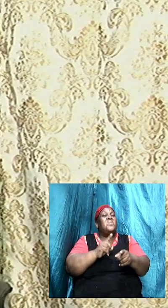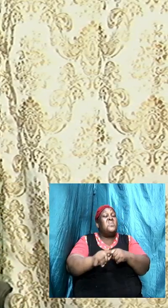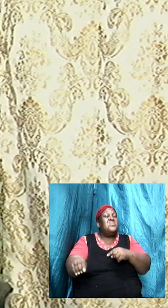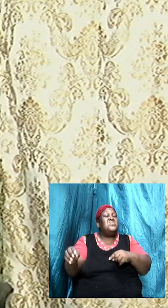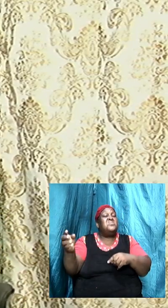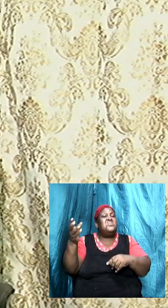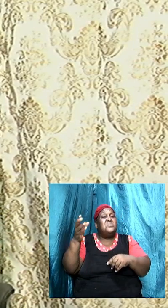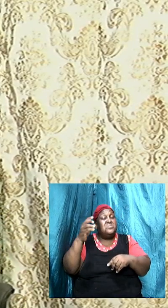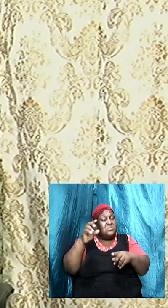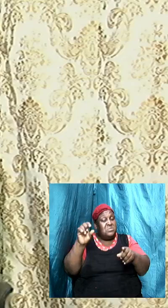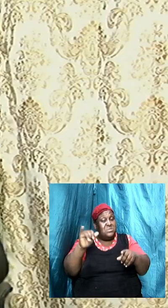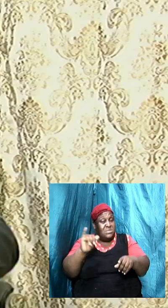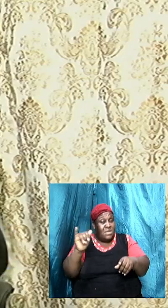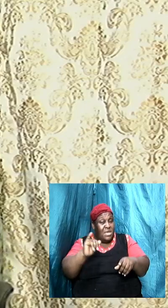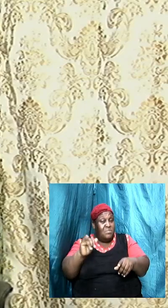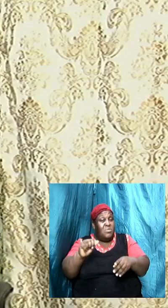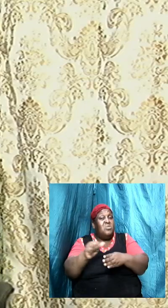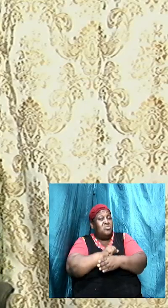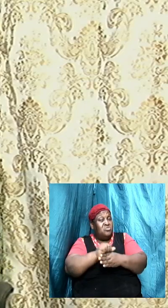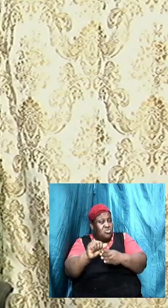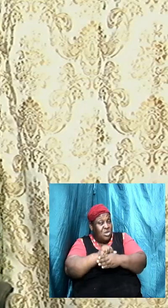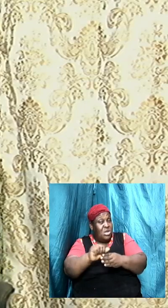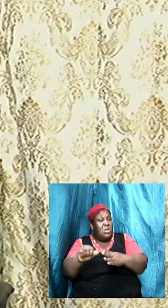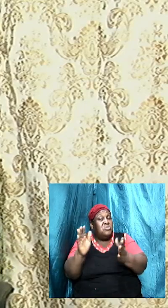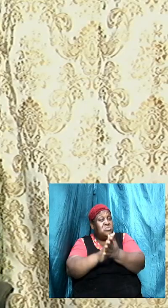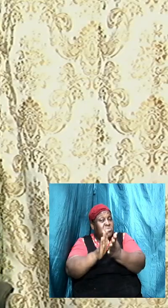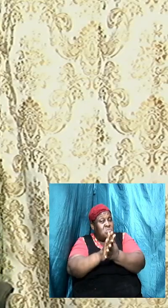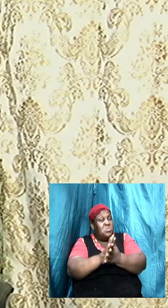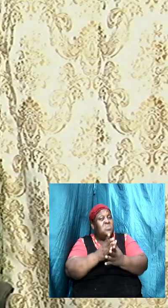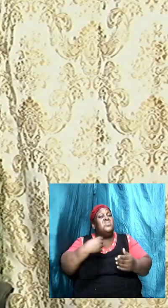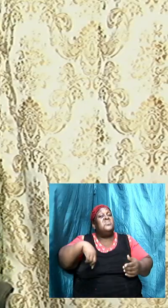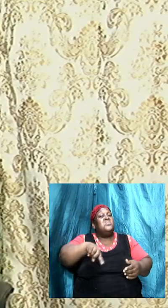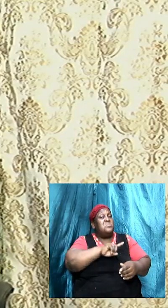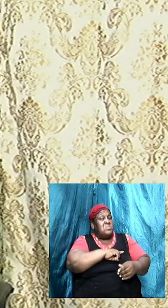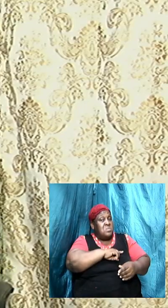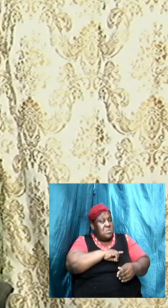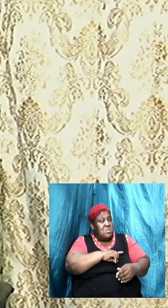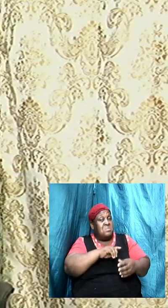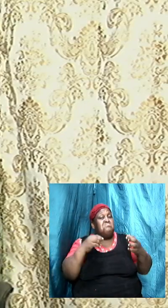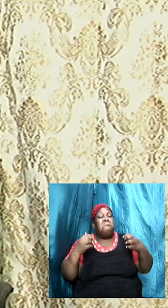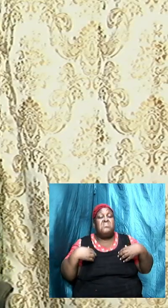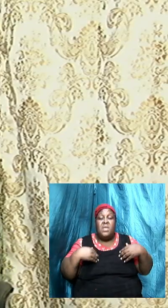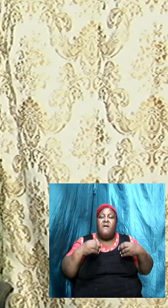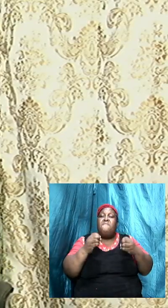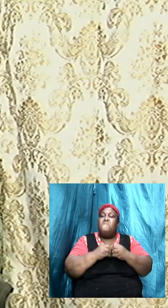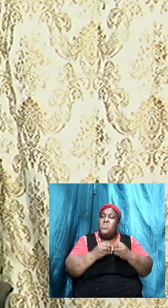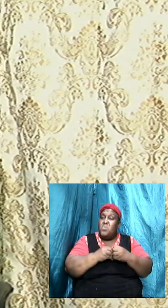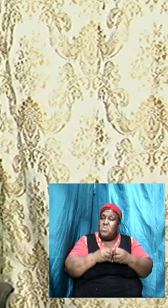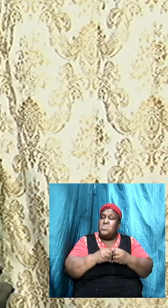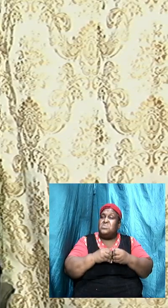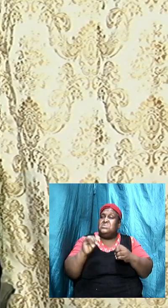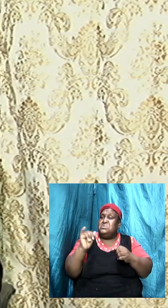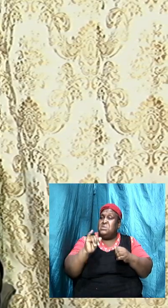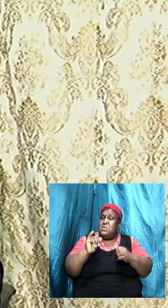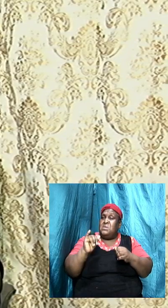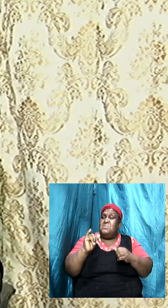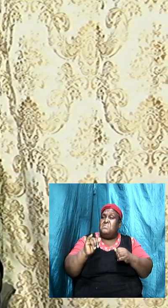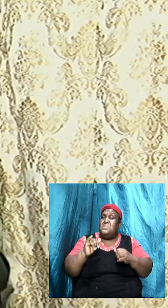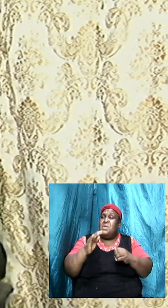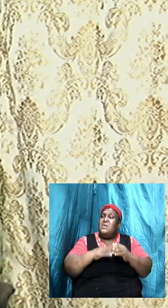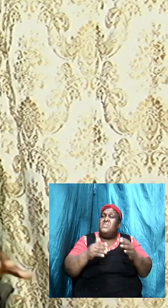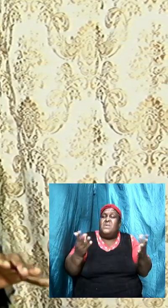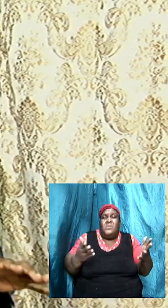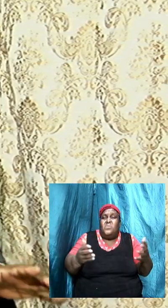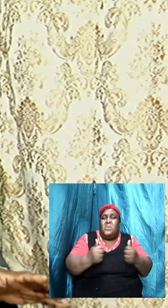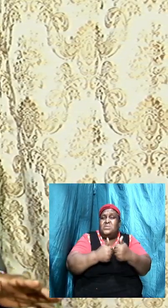training. We have more in common than what separates us.